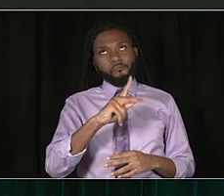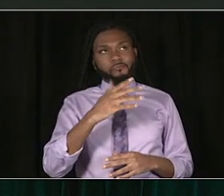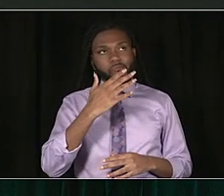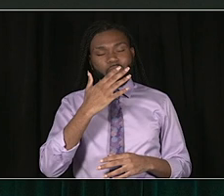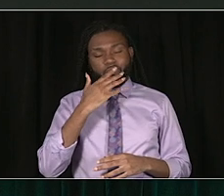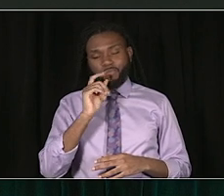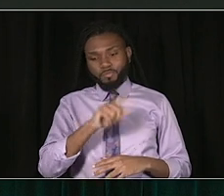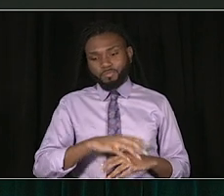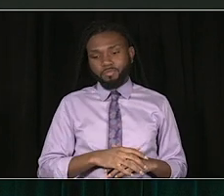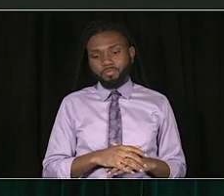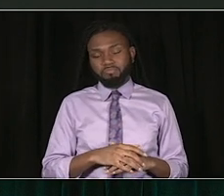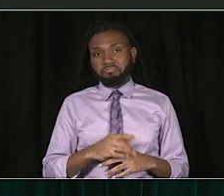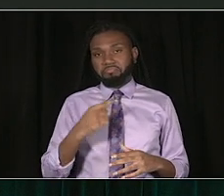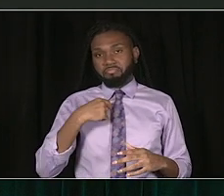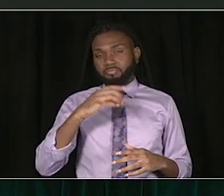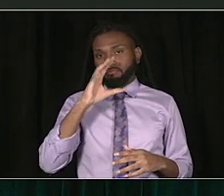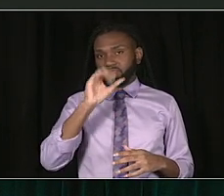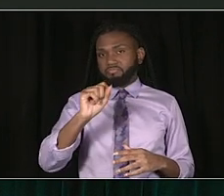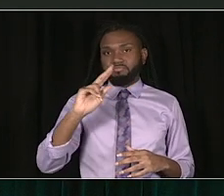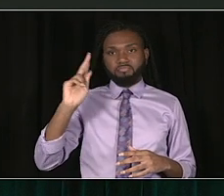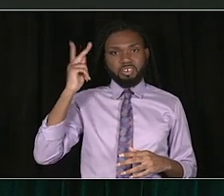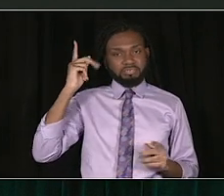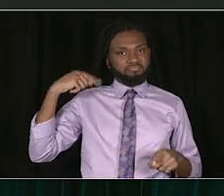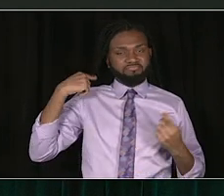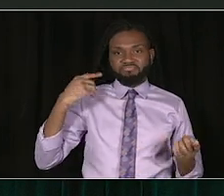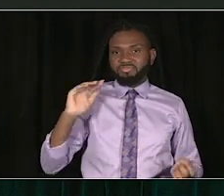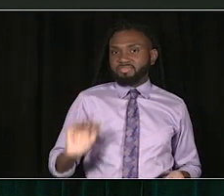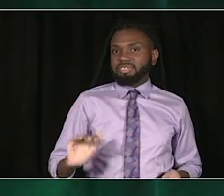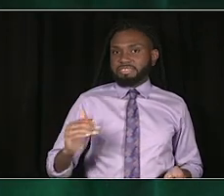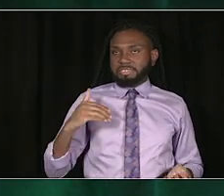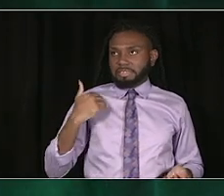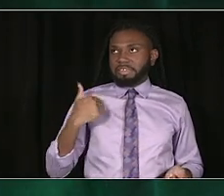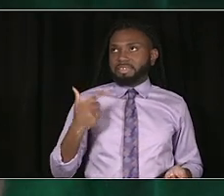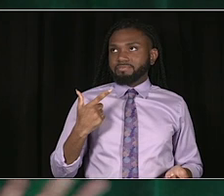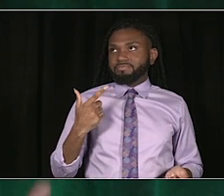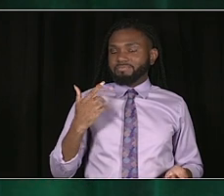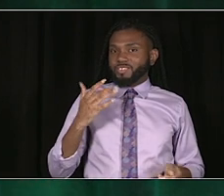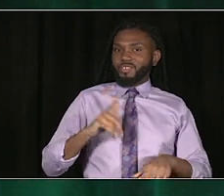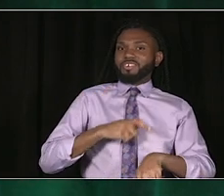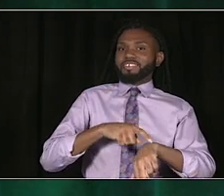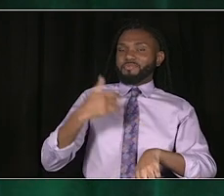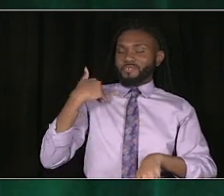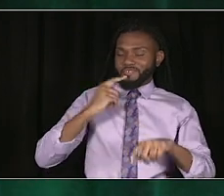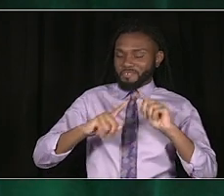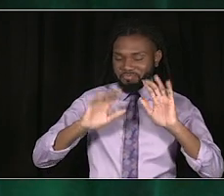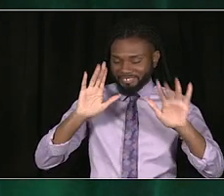Well, I've been interested in politics since I was young. That's probably a story for another time. But